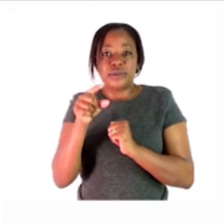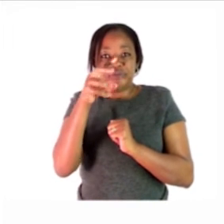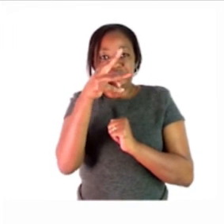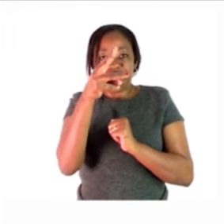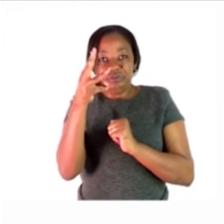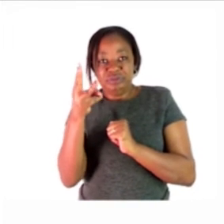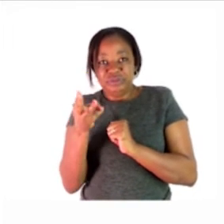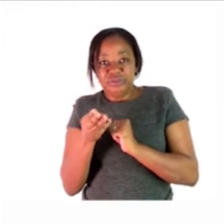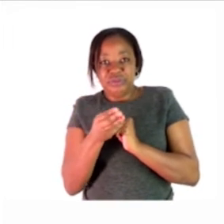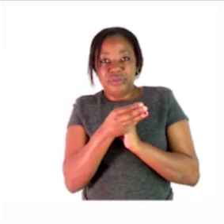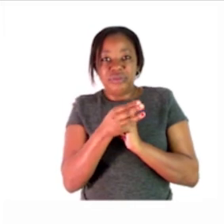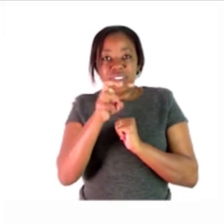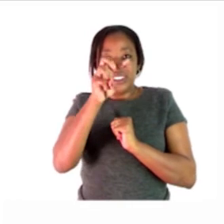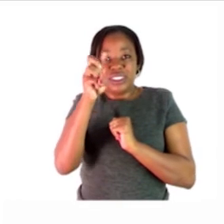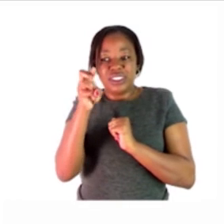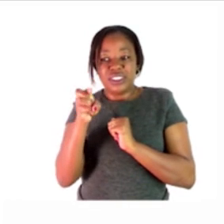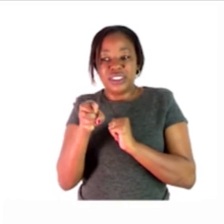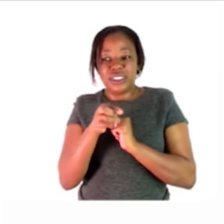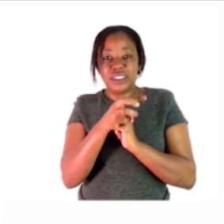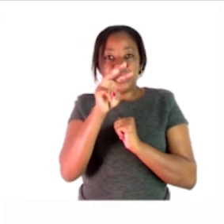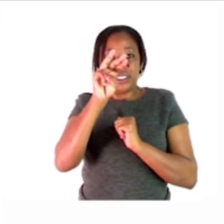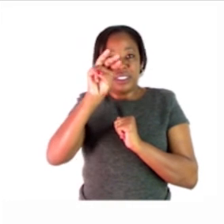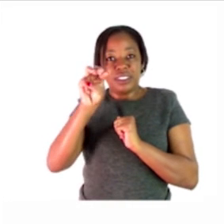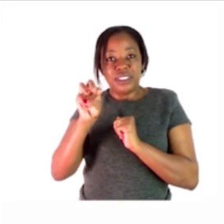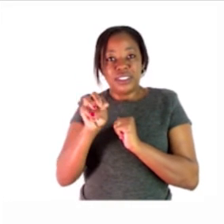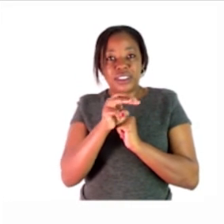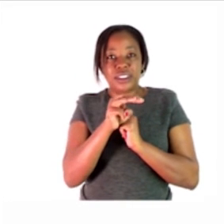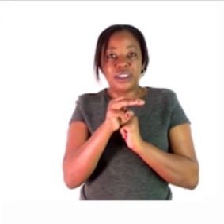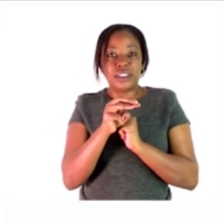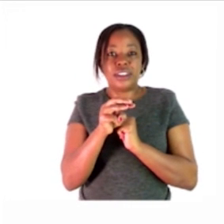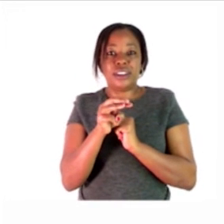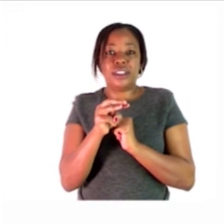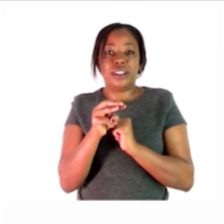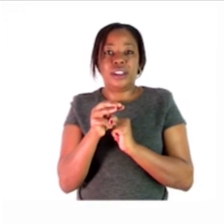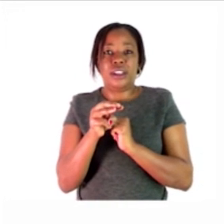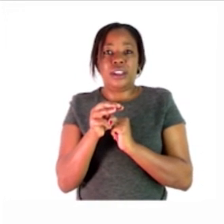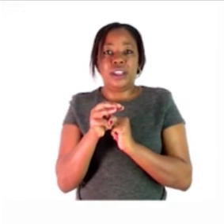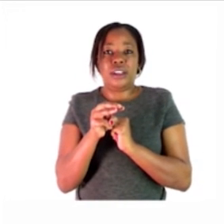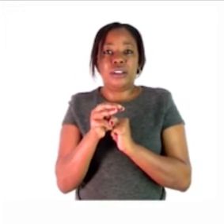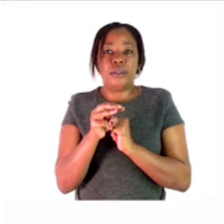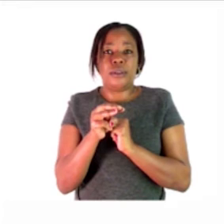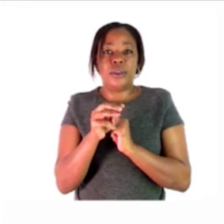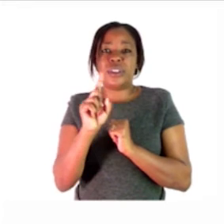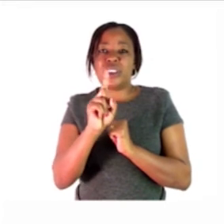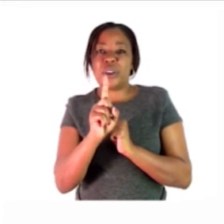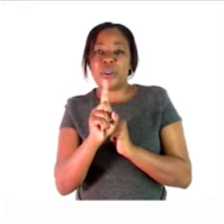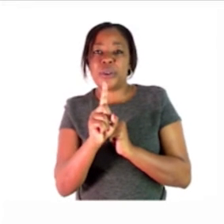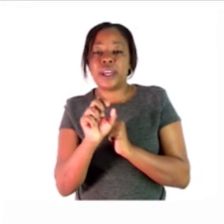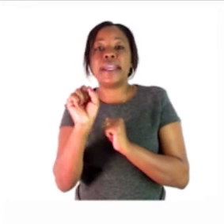there, looking on my right hand side. I think it's the